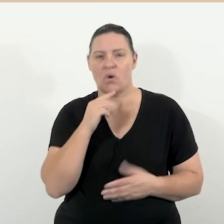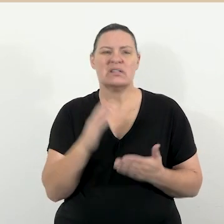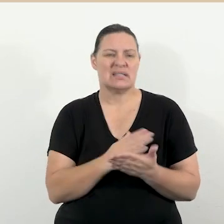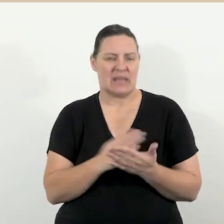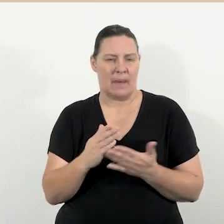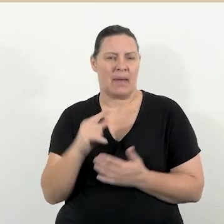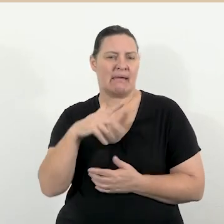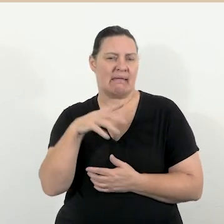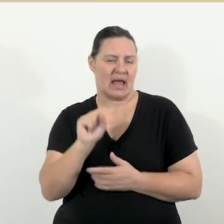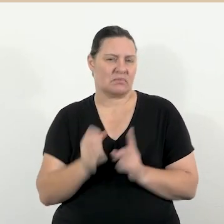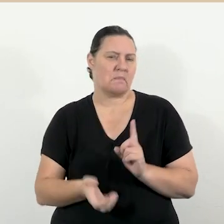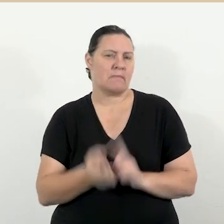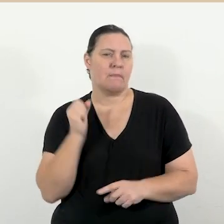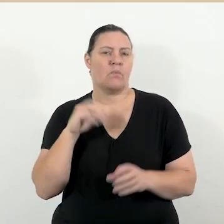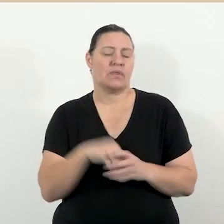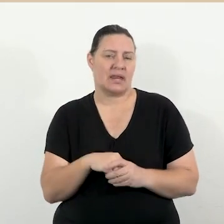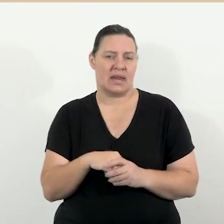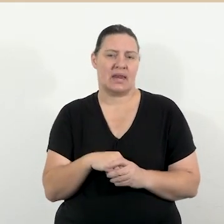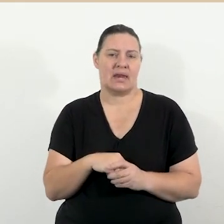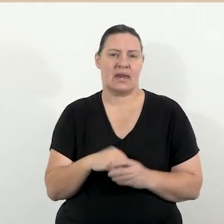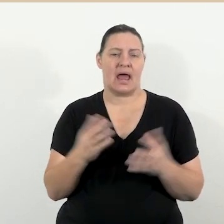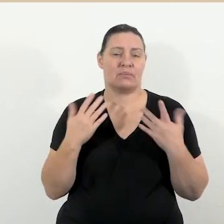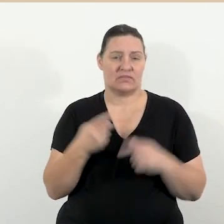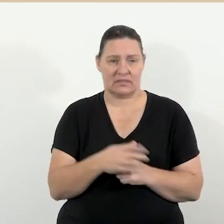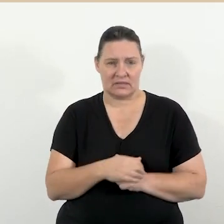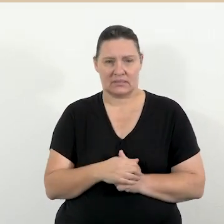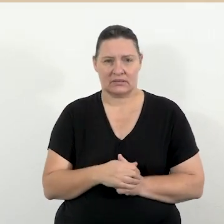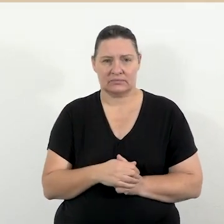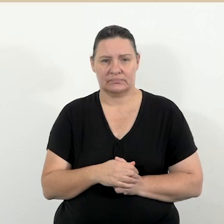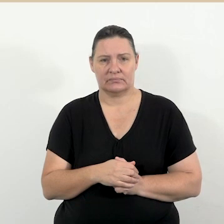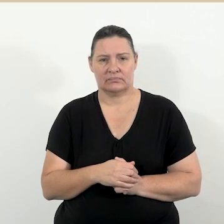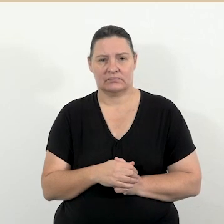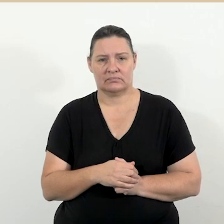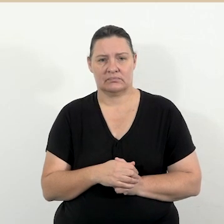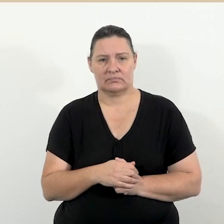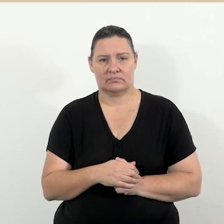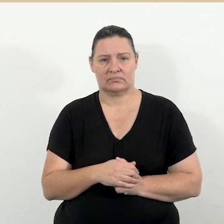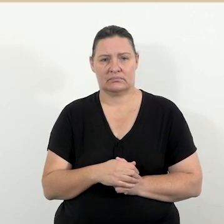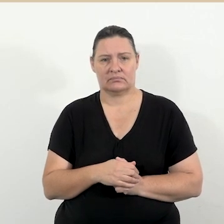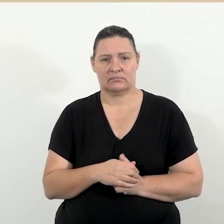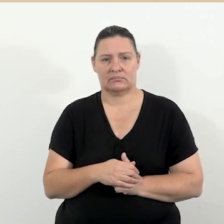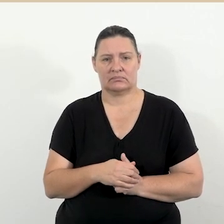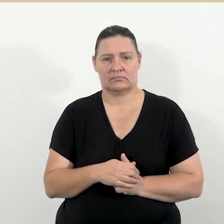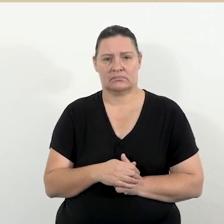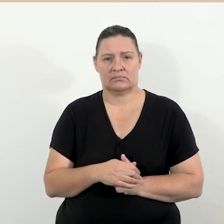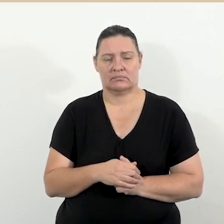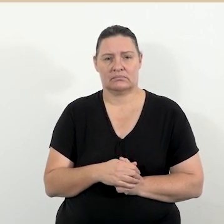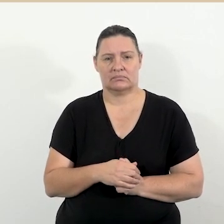some of the gases that you find in the atmosphere. Excuse me, let me just erase that. This is an E,